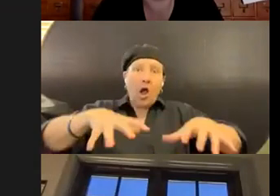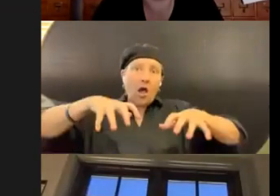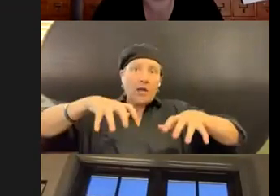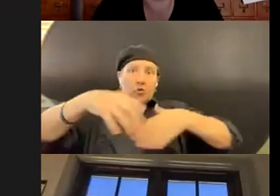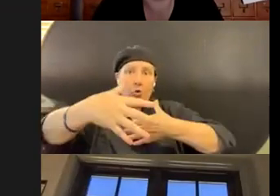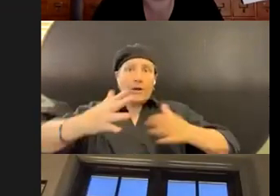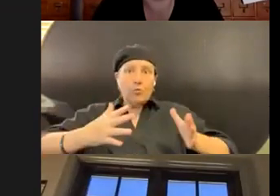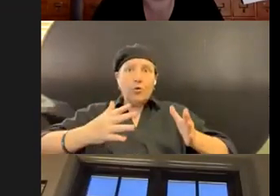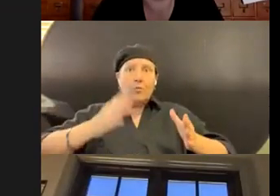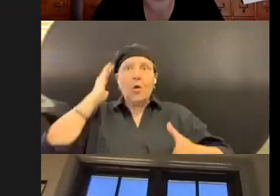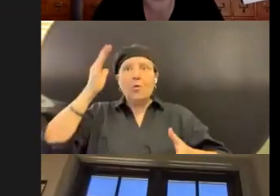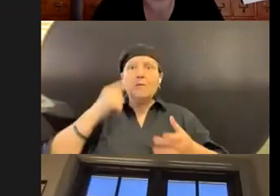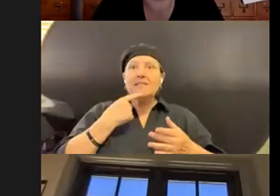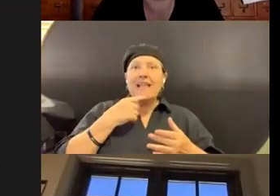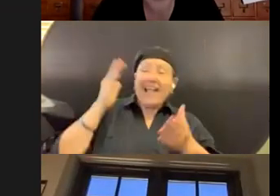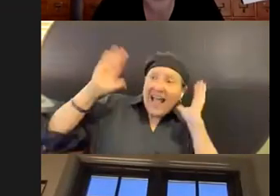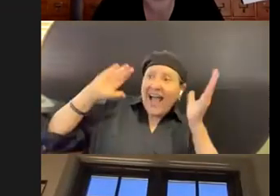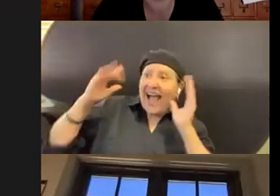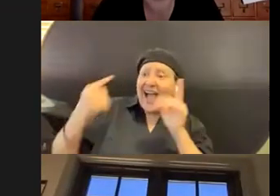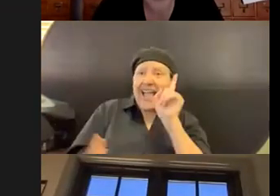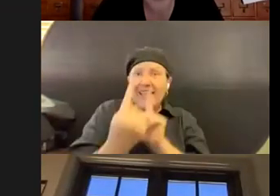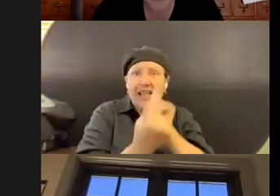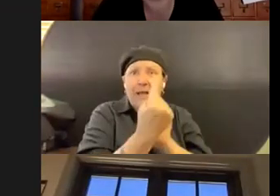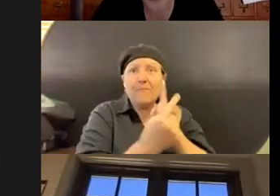so that they can at least meet them face-to-face at some point.